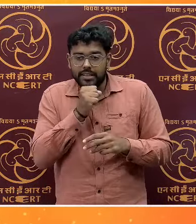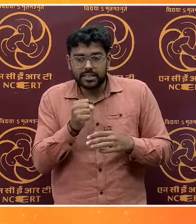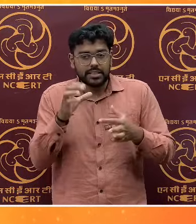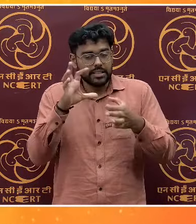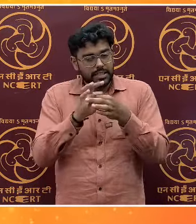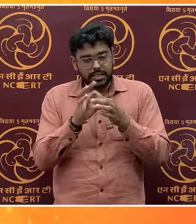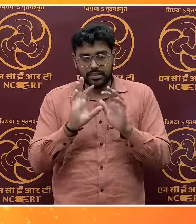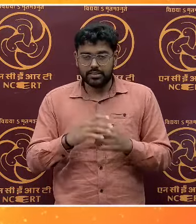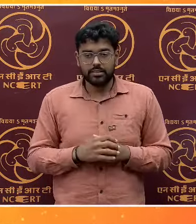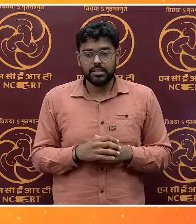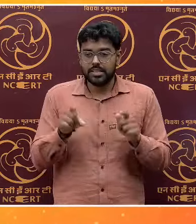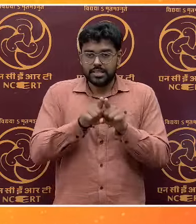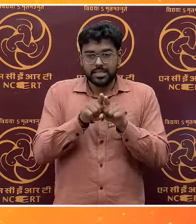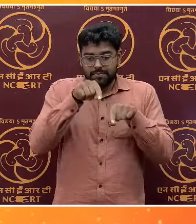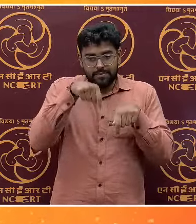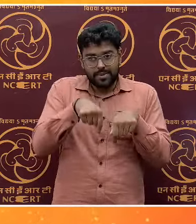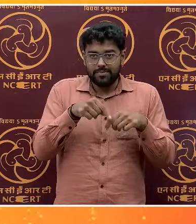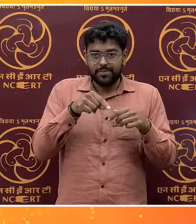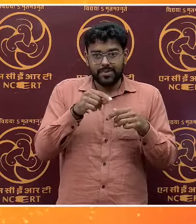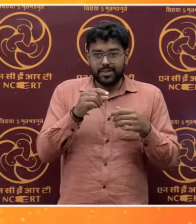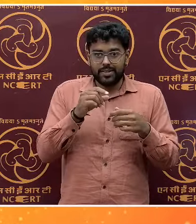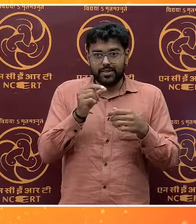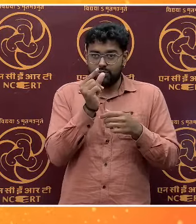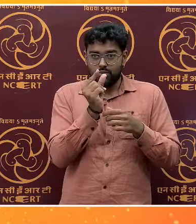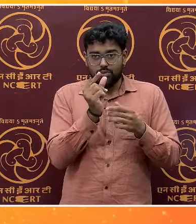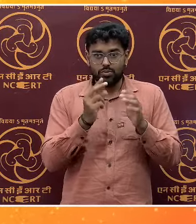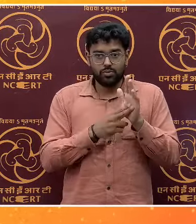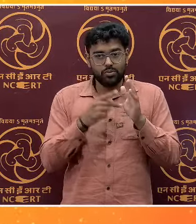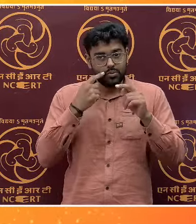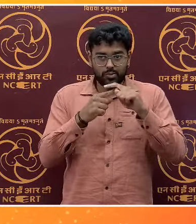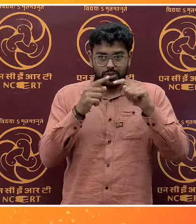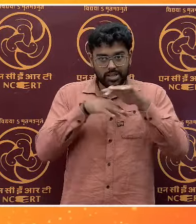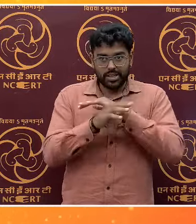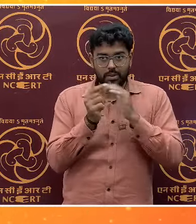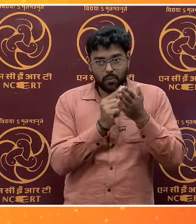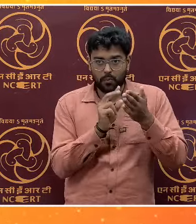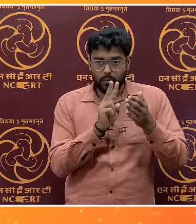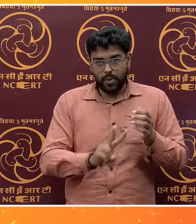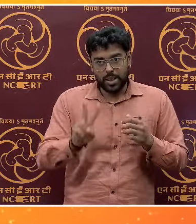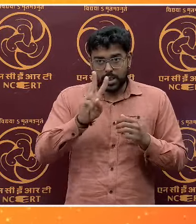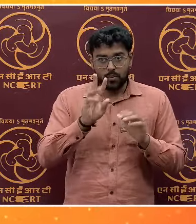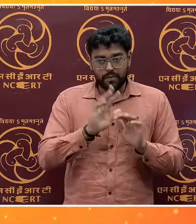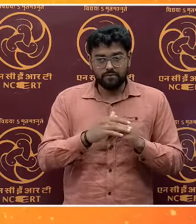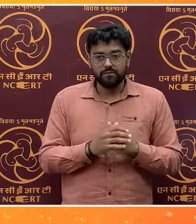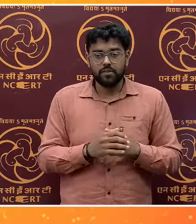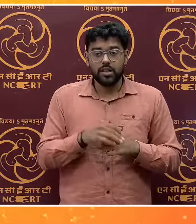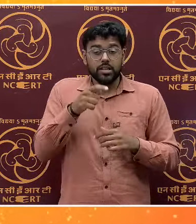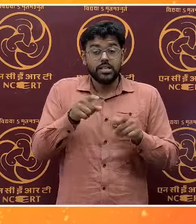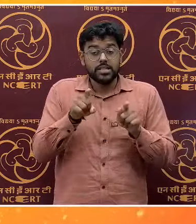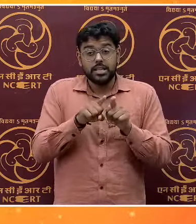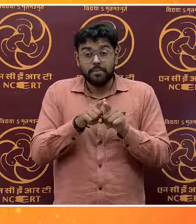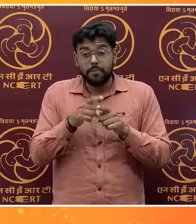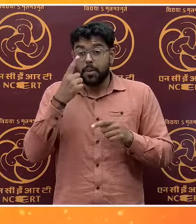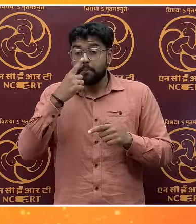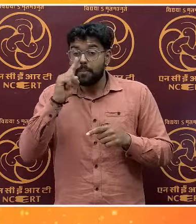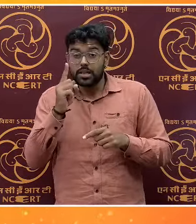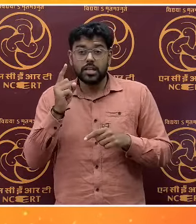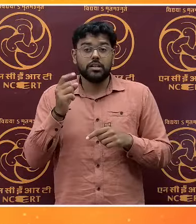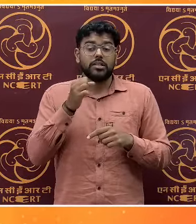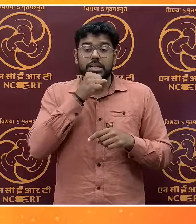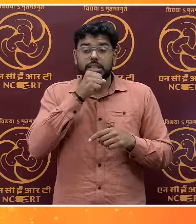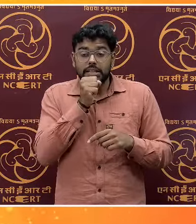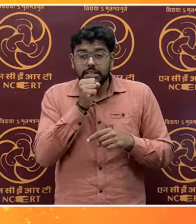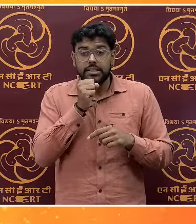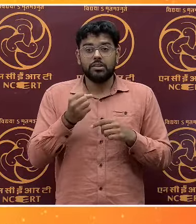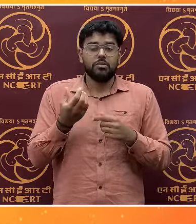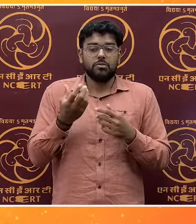motherhood, and we have the unit value and disposition. It means here we will see motherhood, aging, and compassion, all the